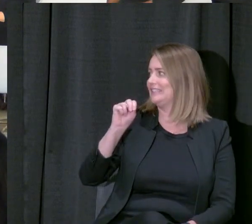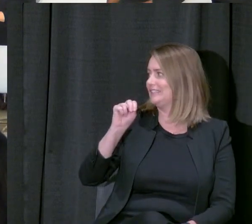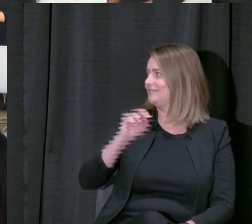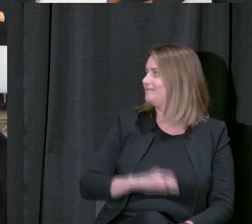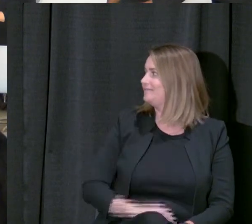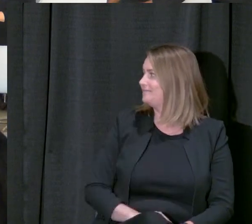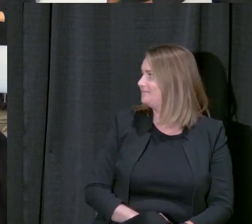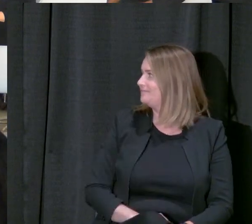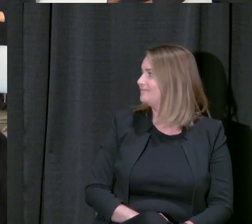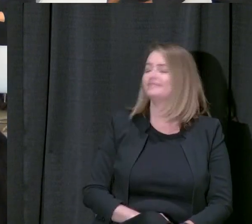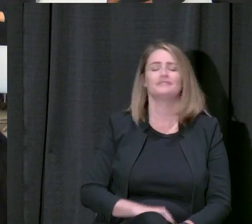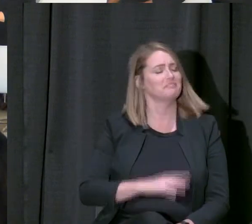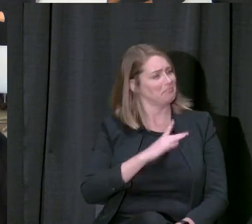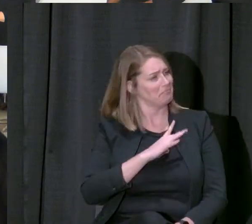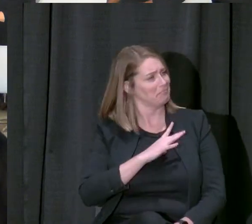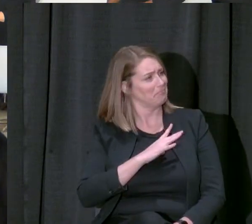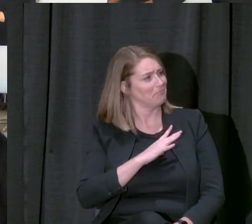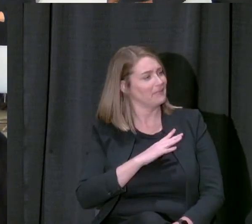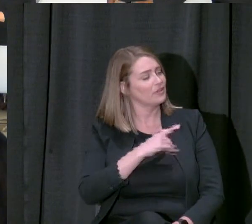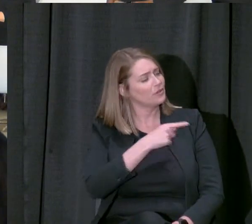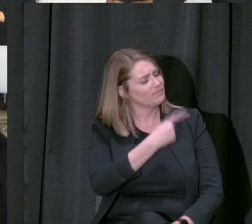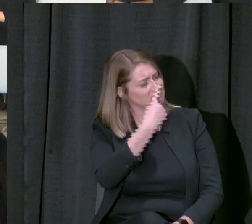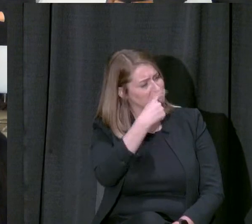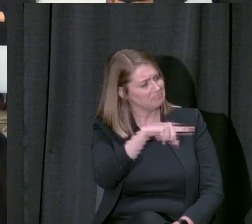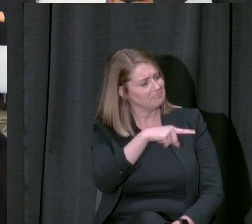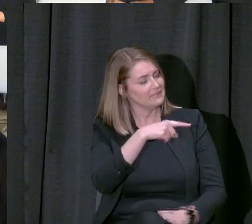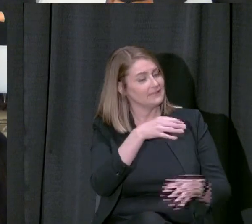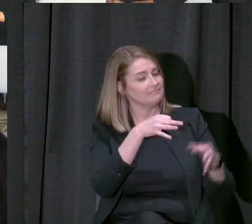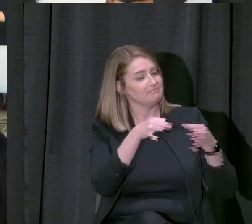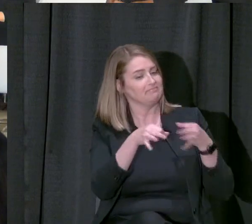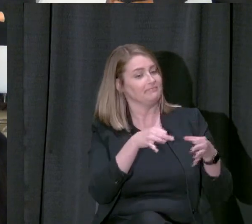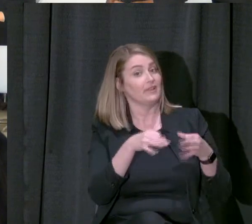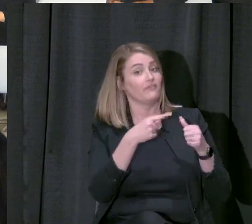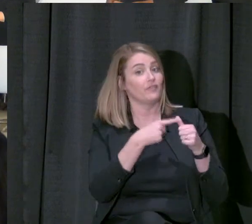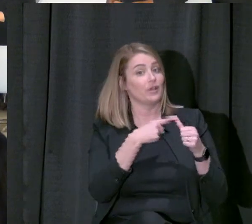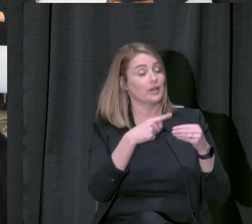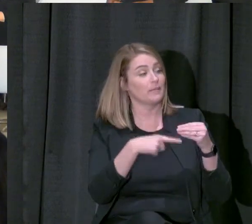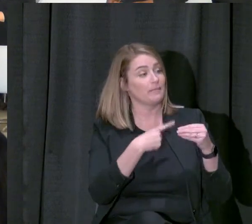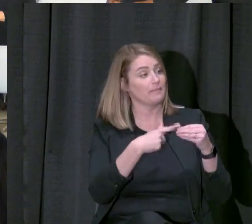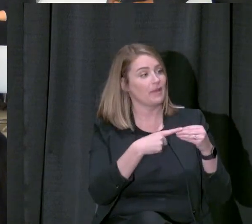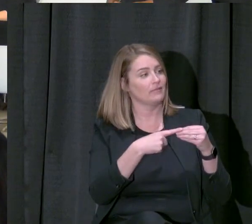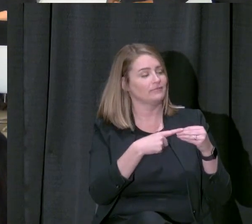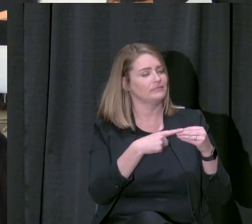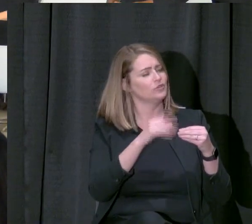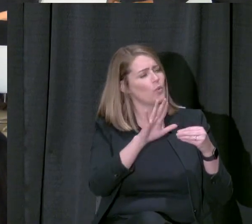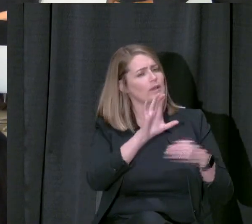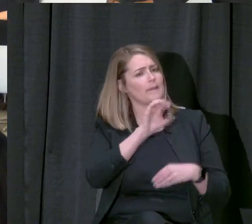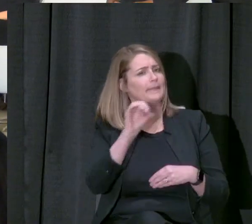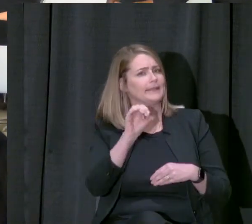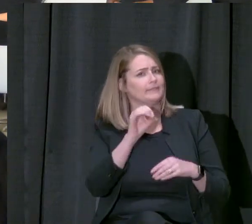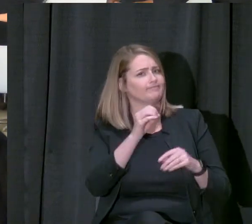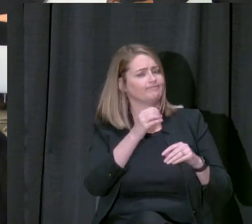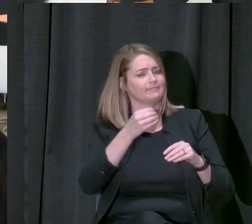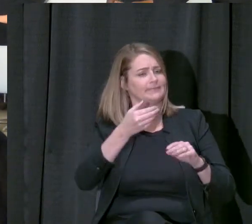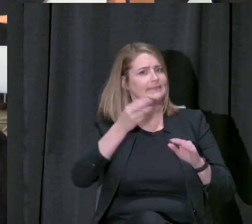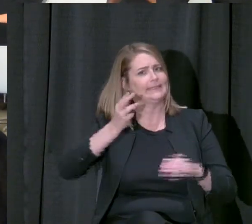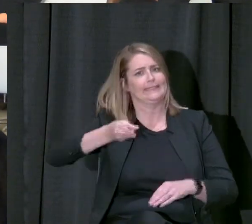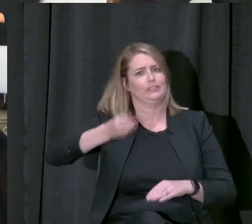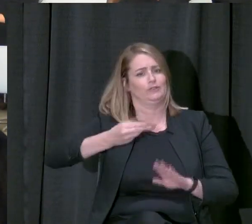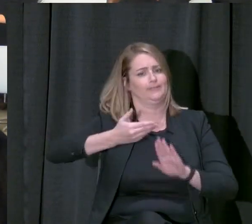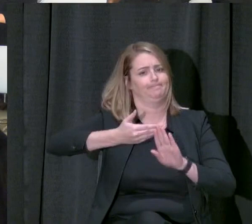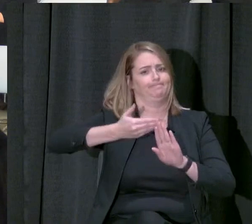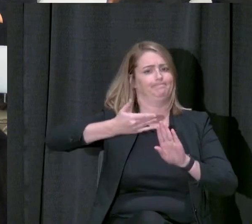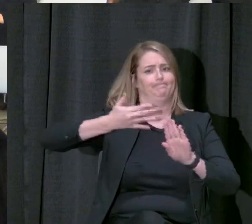Envision. Okay, very good. And can you tell me a little bit first about the background of the company, the history of the company? How did you come about?